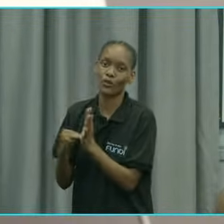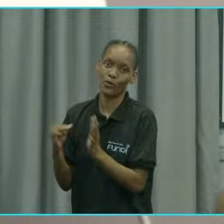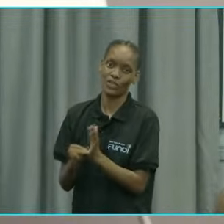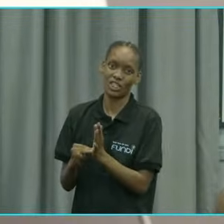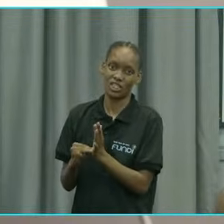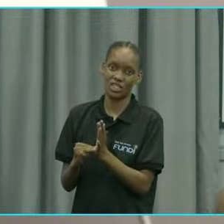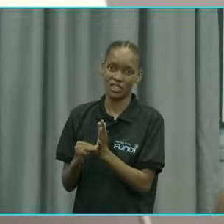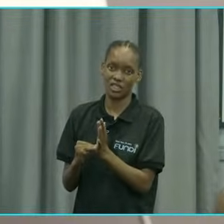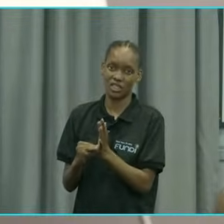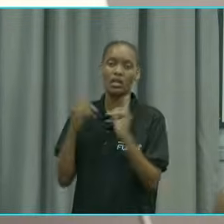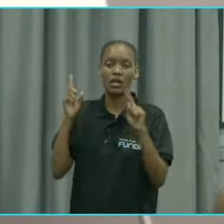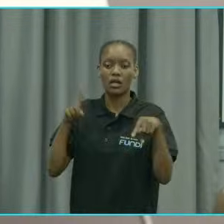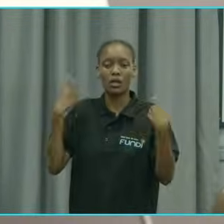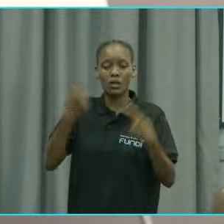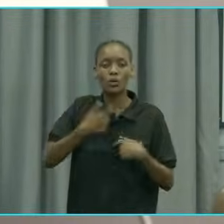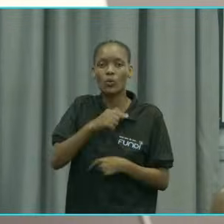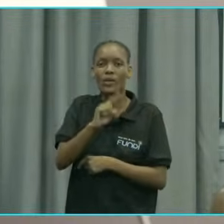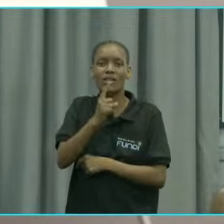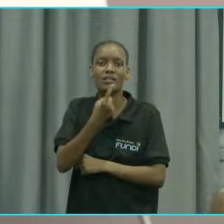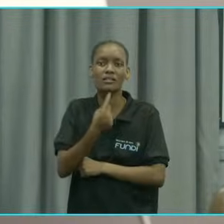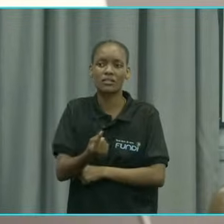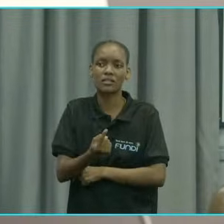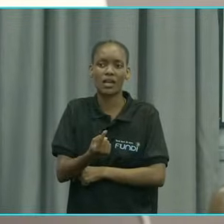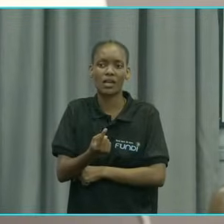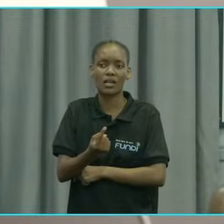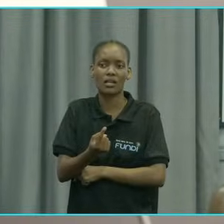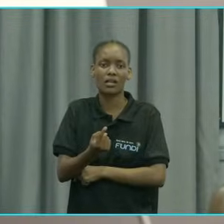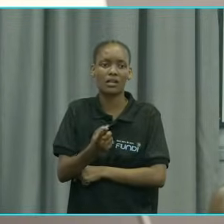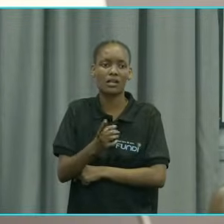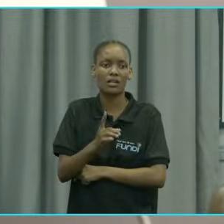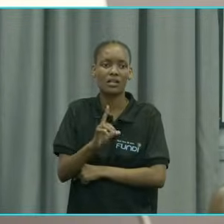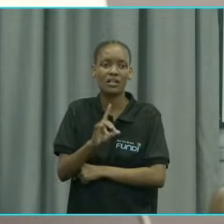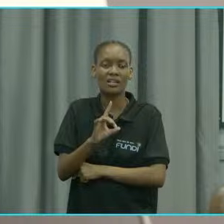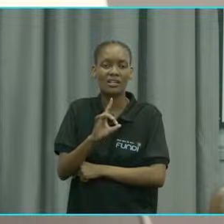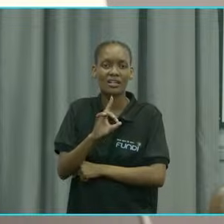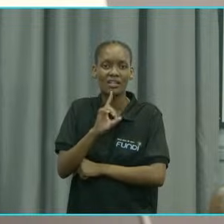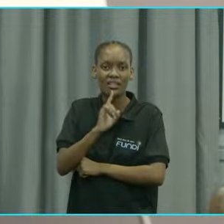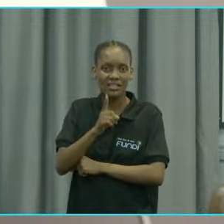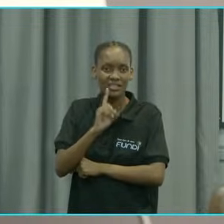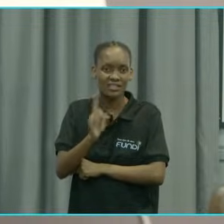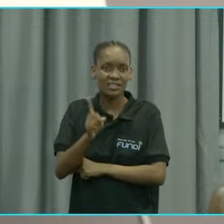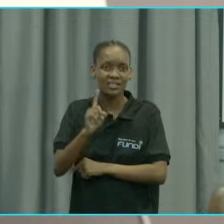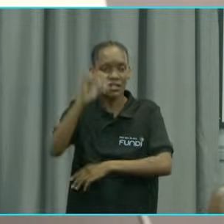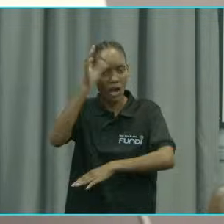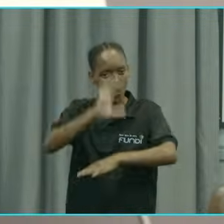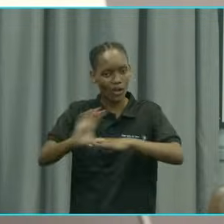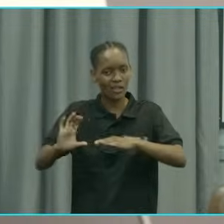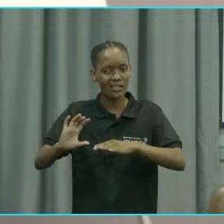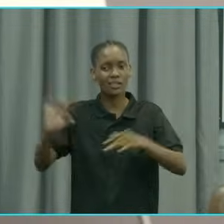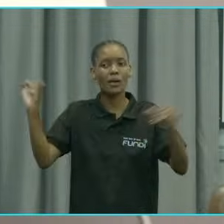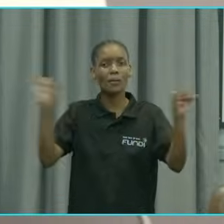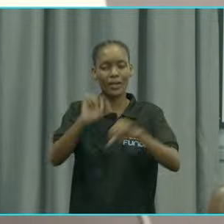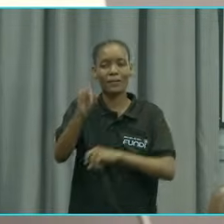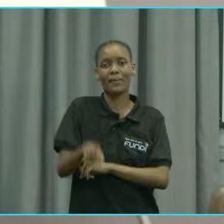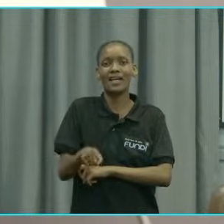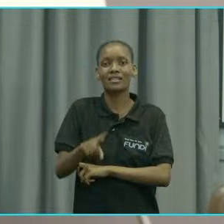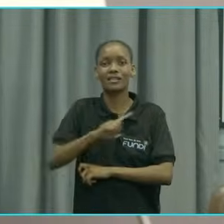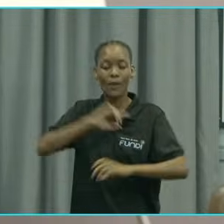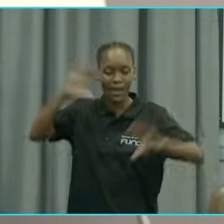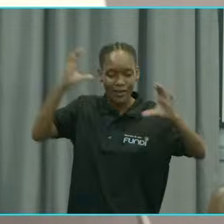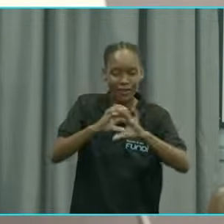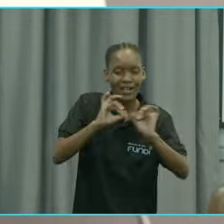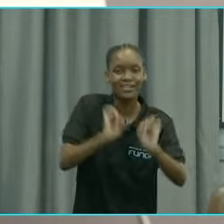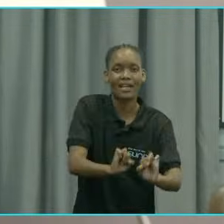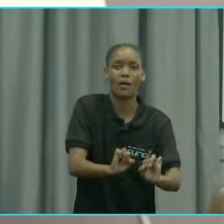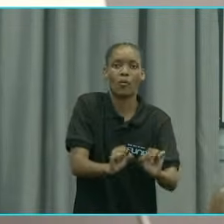Hence we are saying, why don't we bring back the teacher colleges? Because that was their focus. That